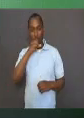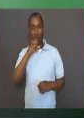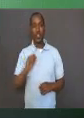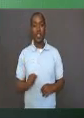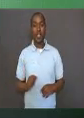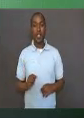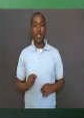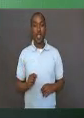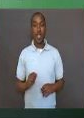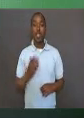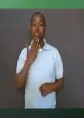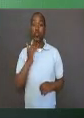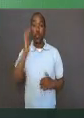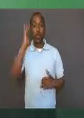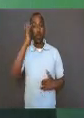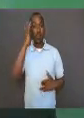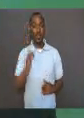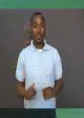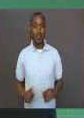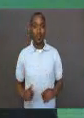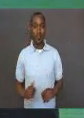A and B.